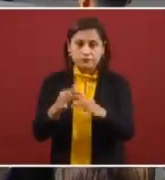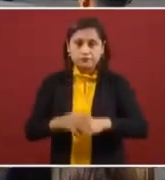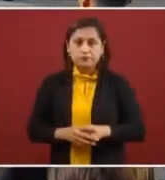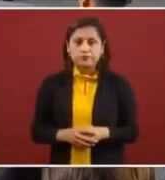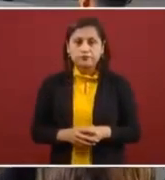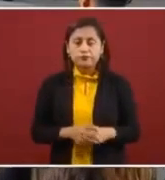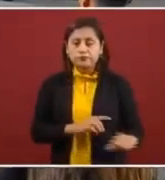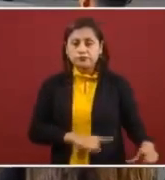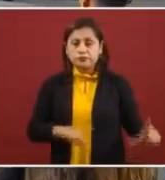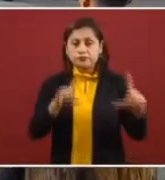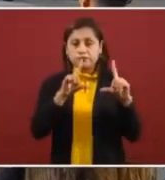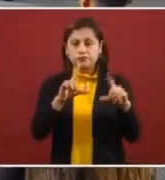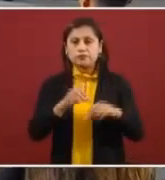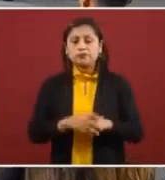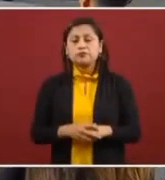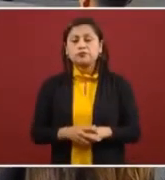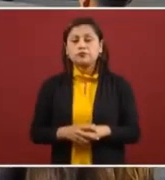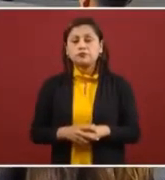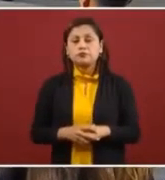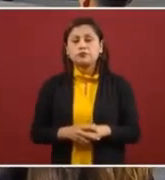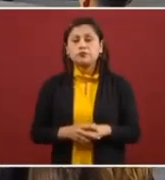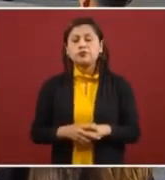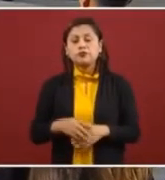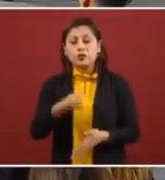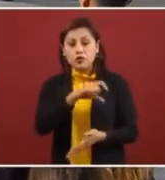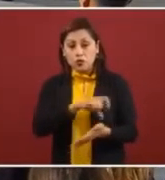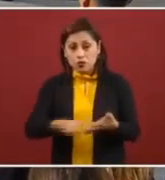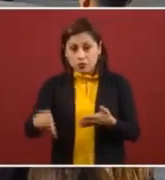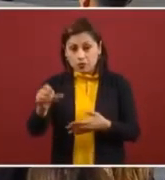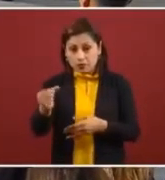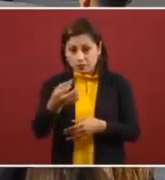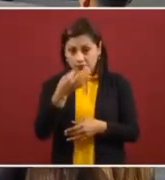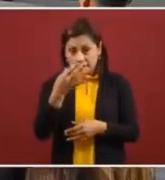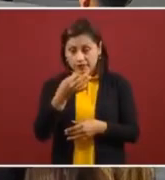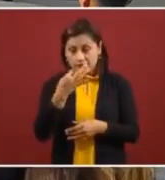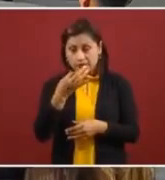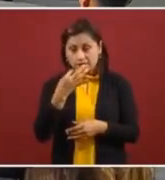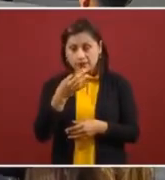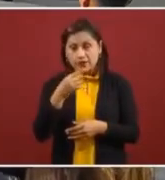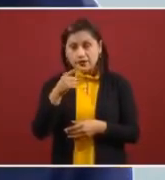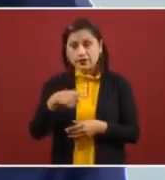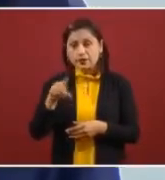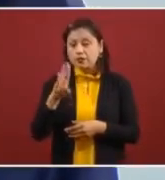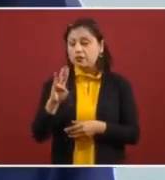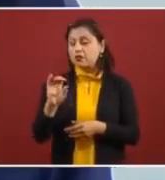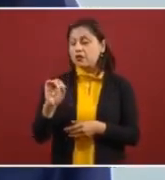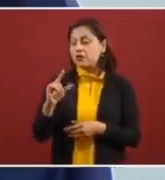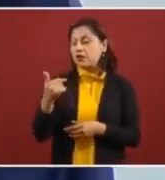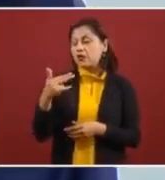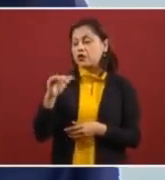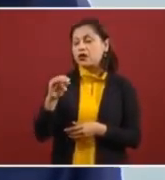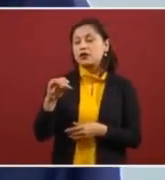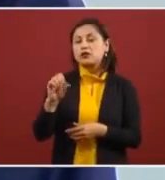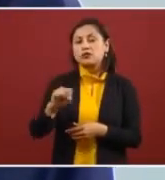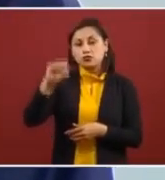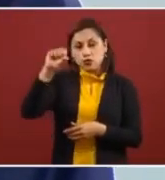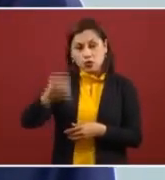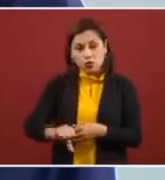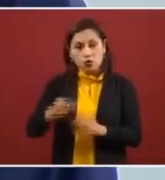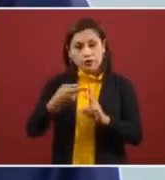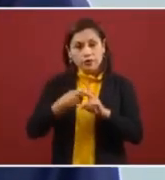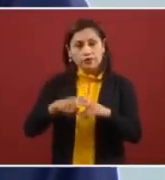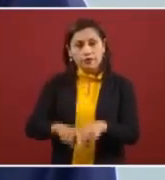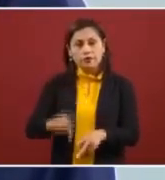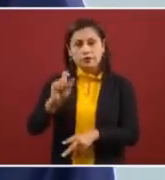supplies for healthcare. So biological medications will be